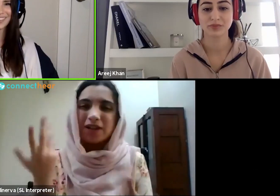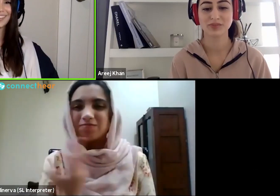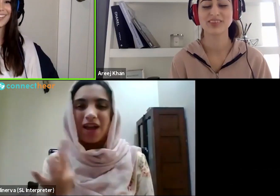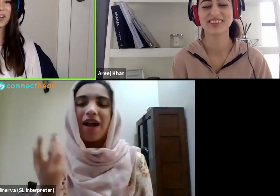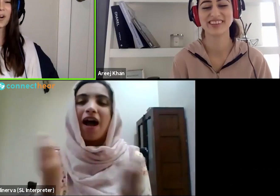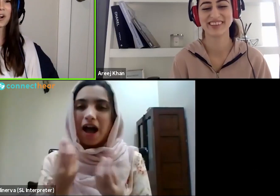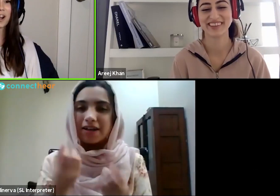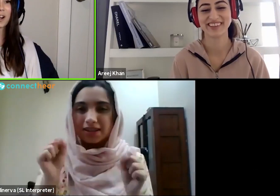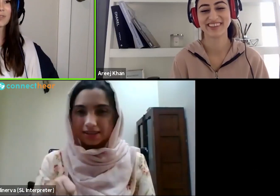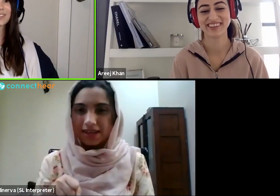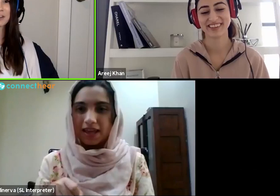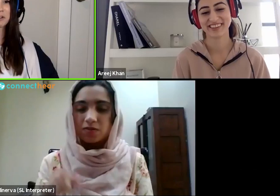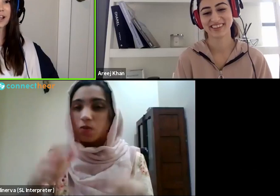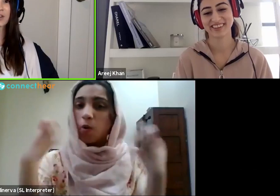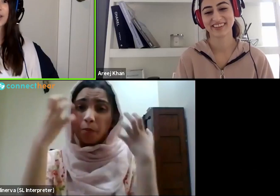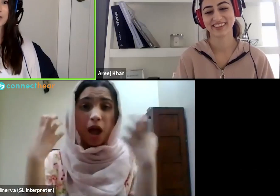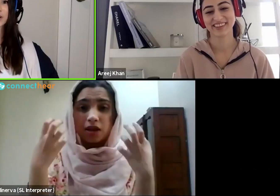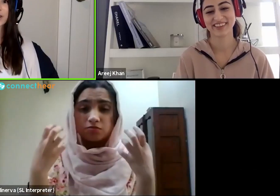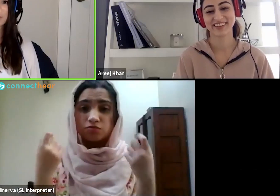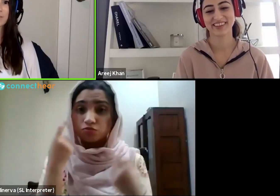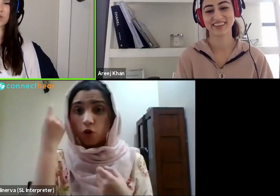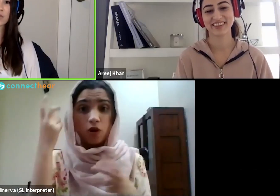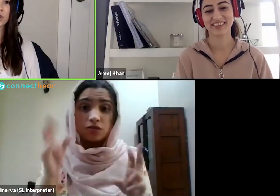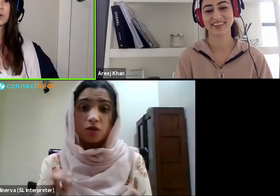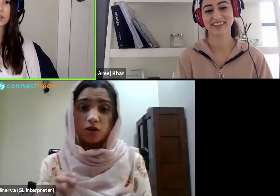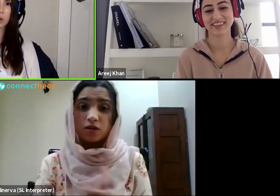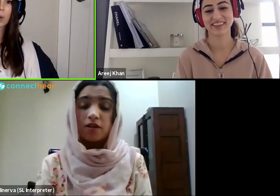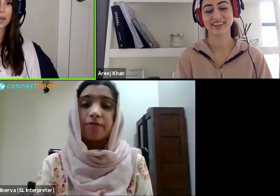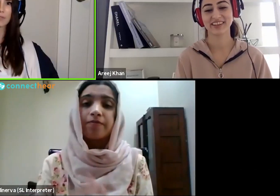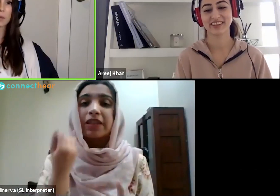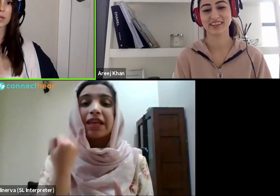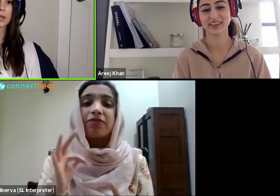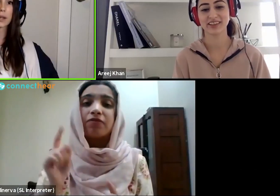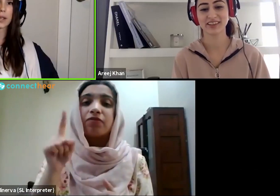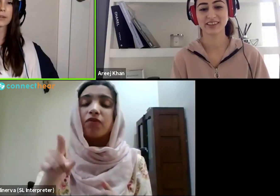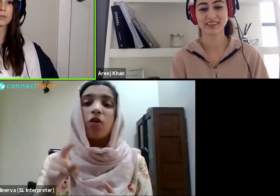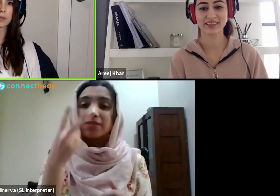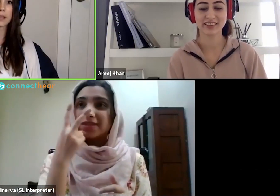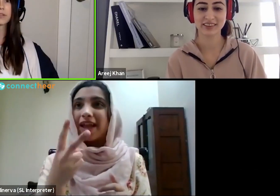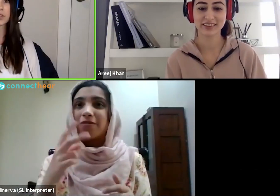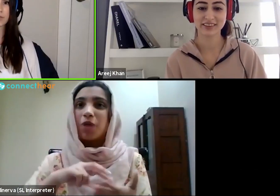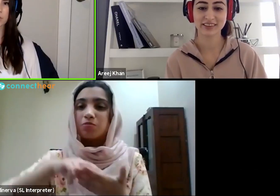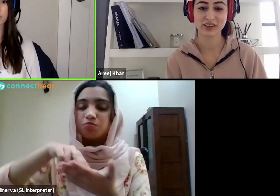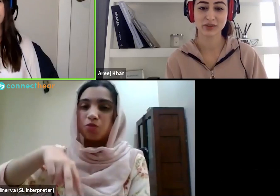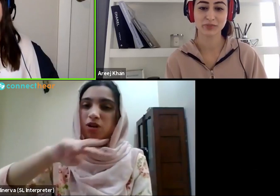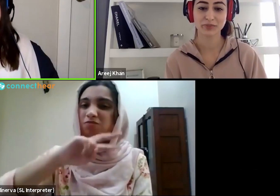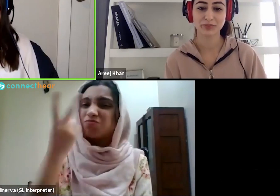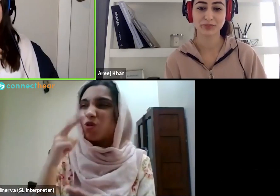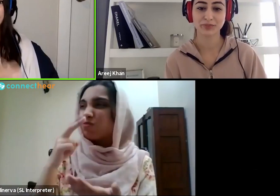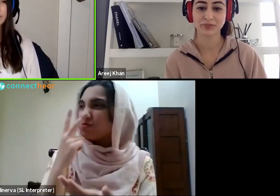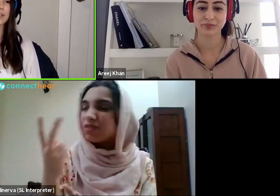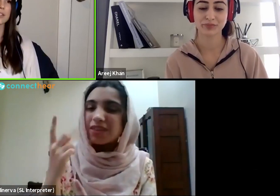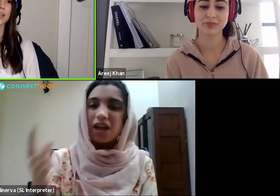him. Or if he's sitting on the couch and I turn, use my visual field, he'll wave at me and like use his visual signals